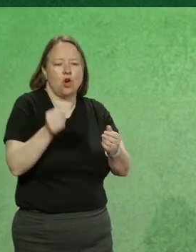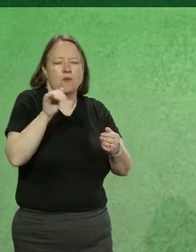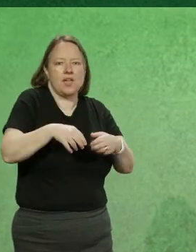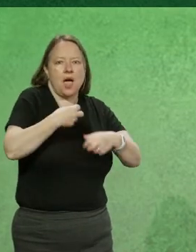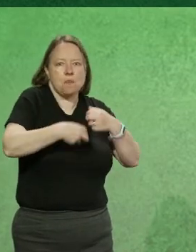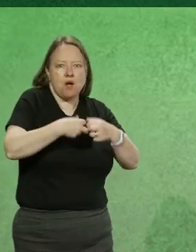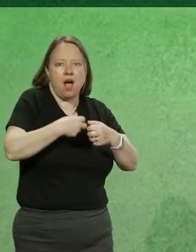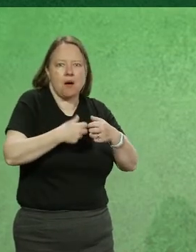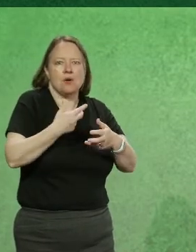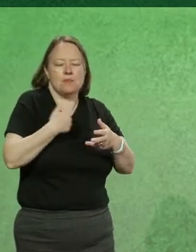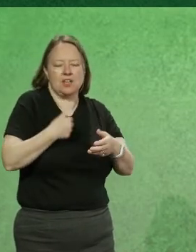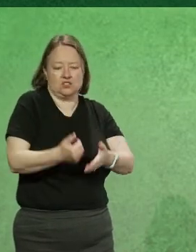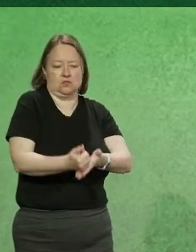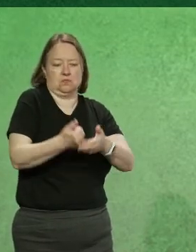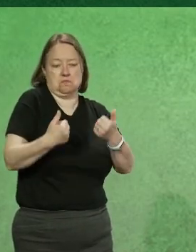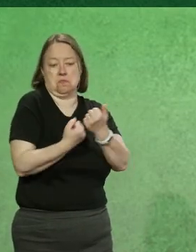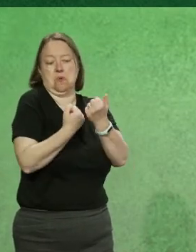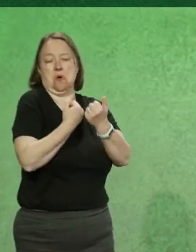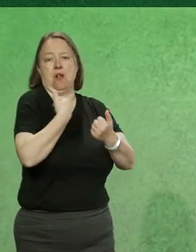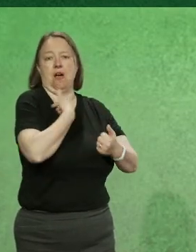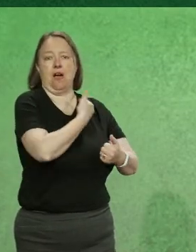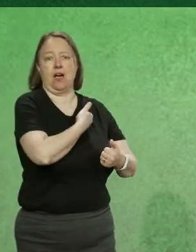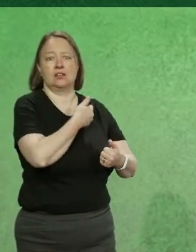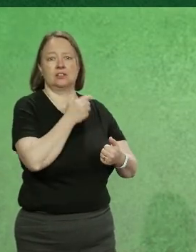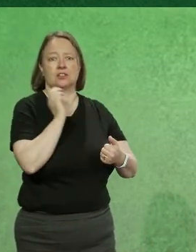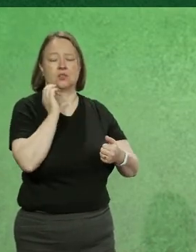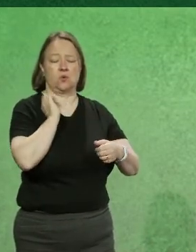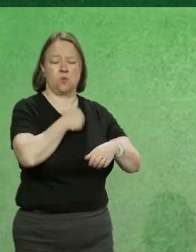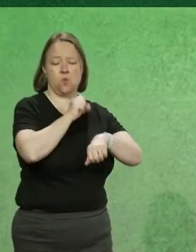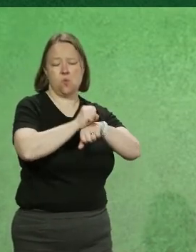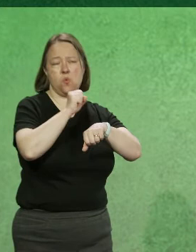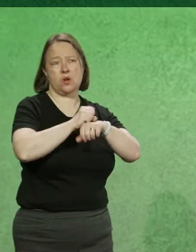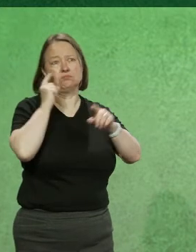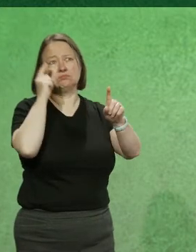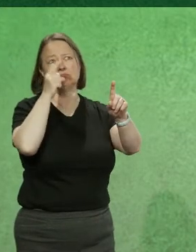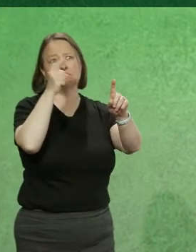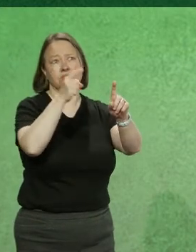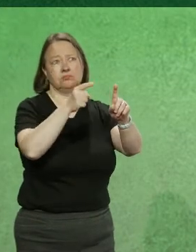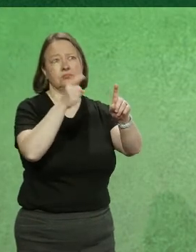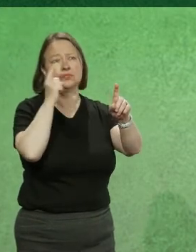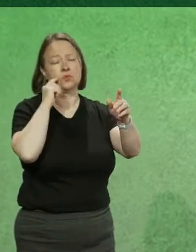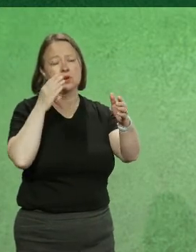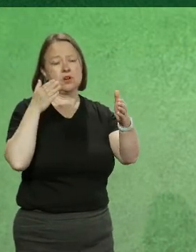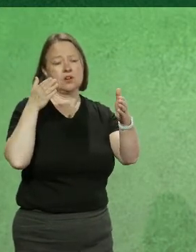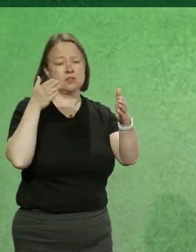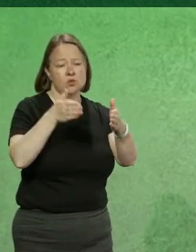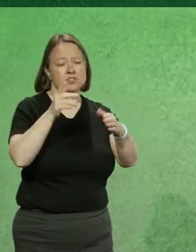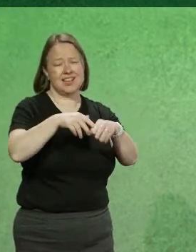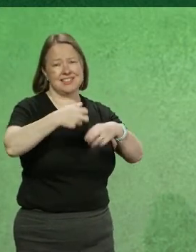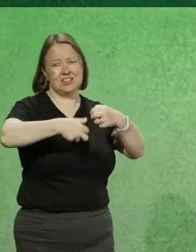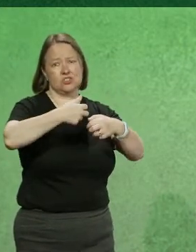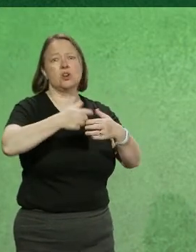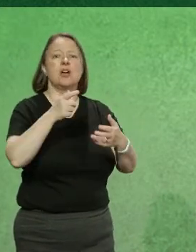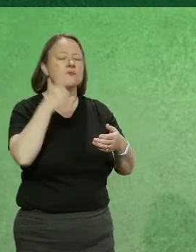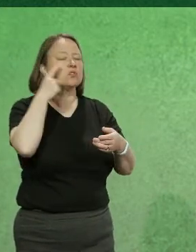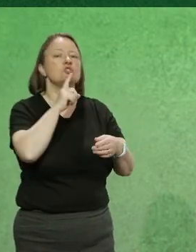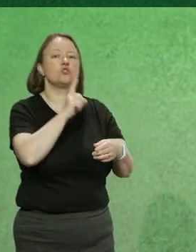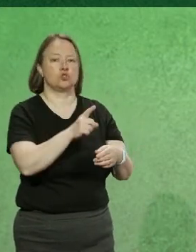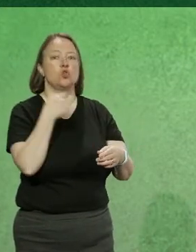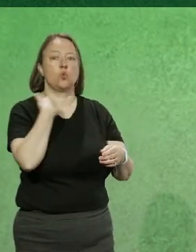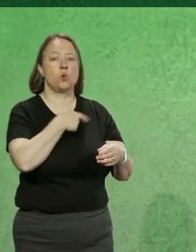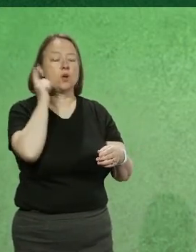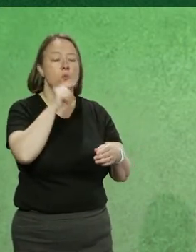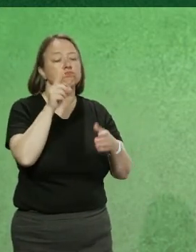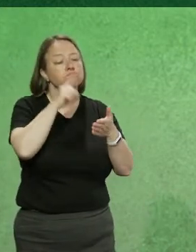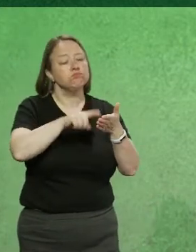get to support us in this whole campaign, working towards addressing the wood waste issue. And of course, definitely we will